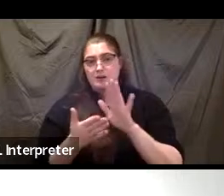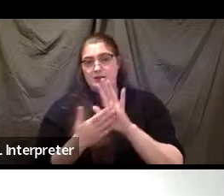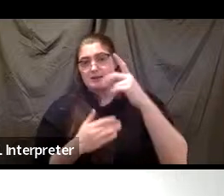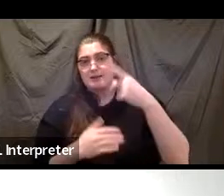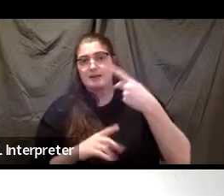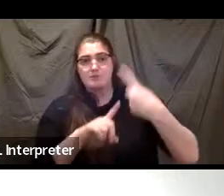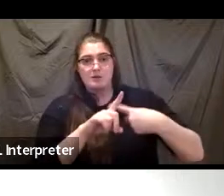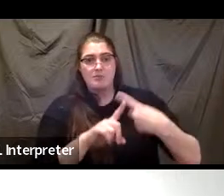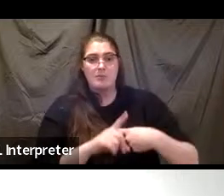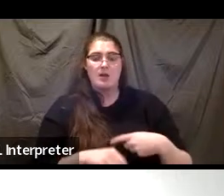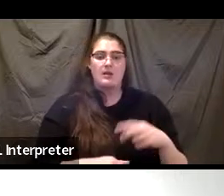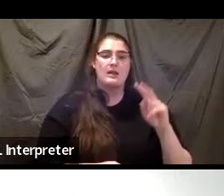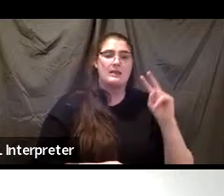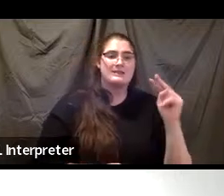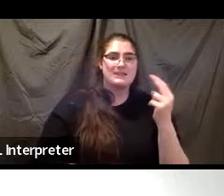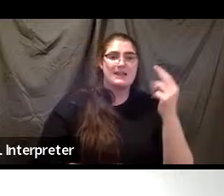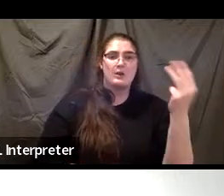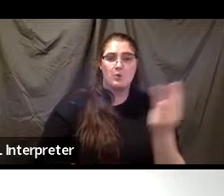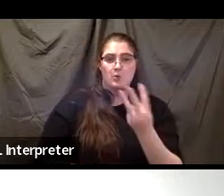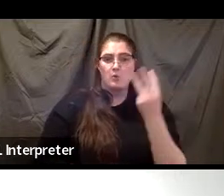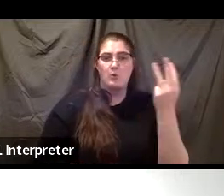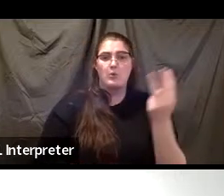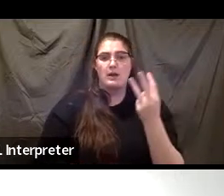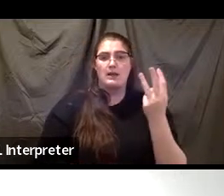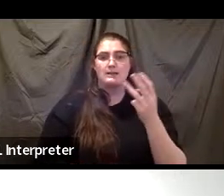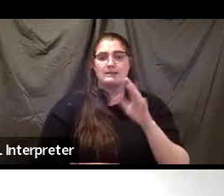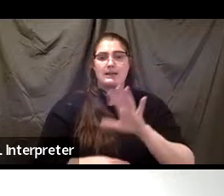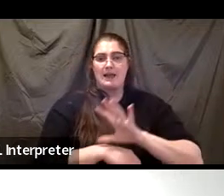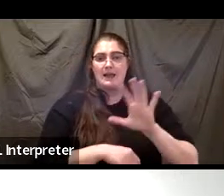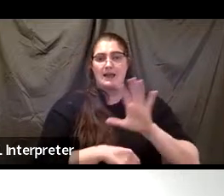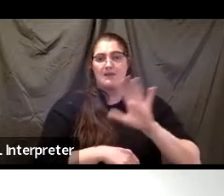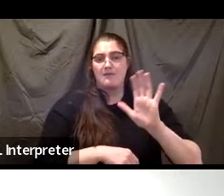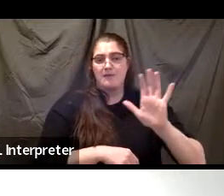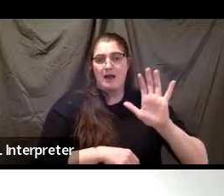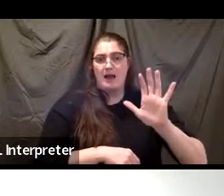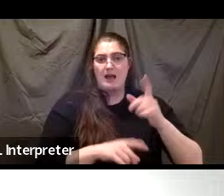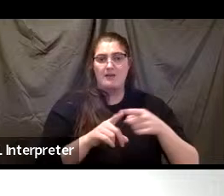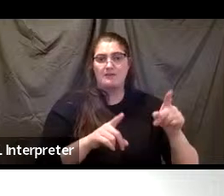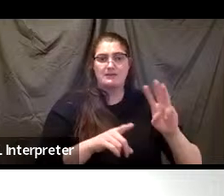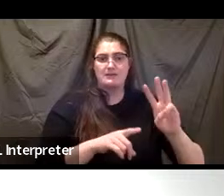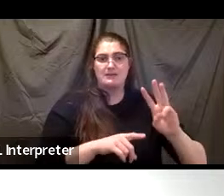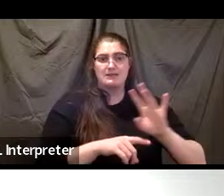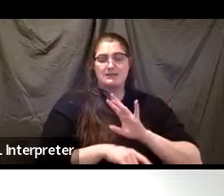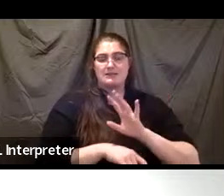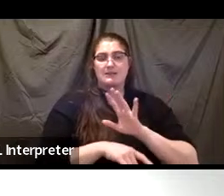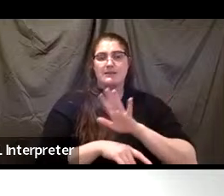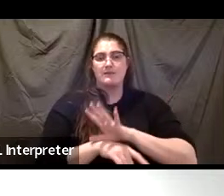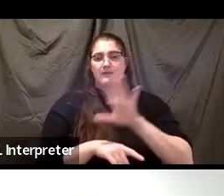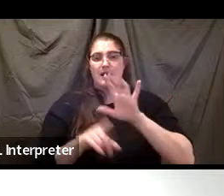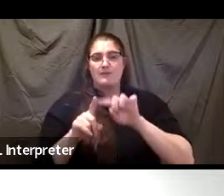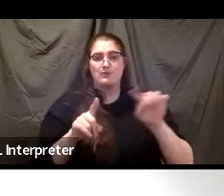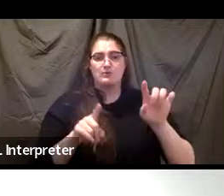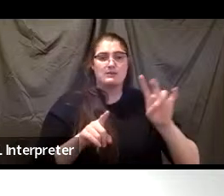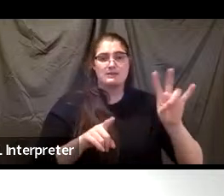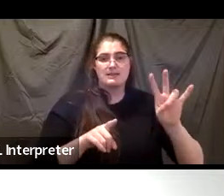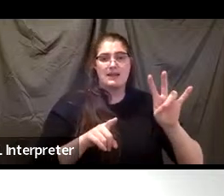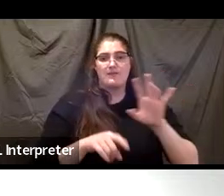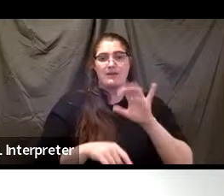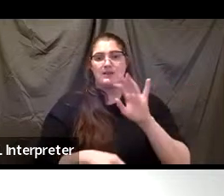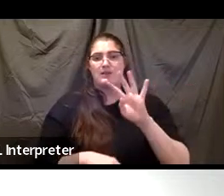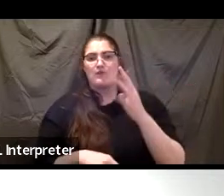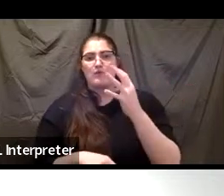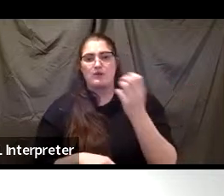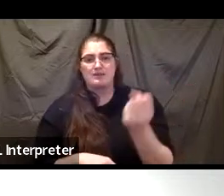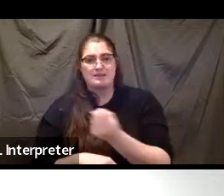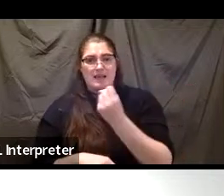The second Wednesday at 5, from 5 to 7, I believe, and the fourth Saturday